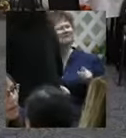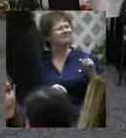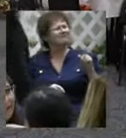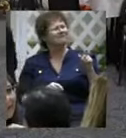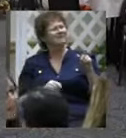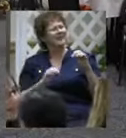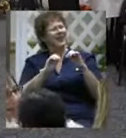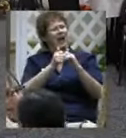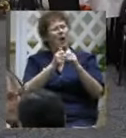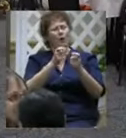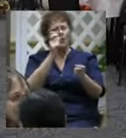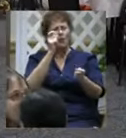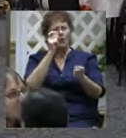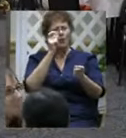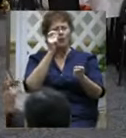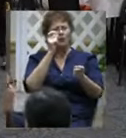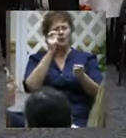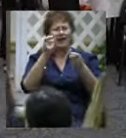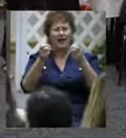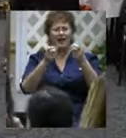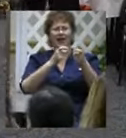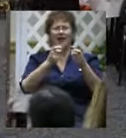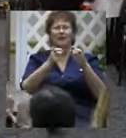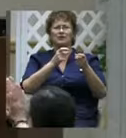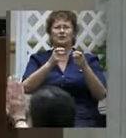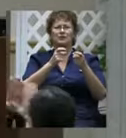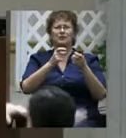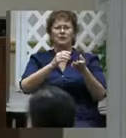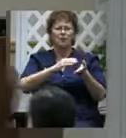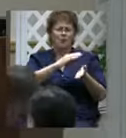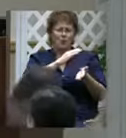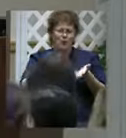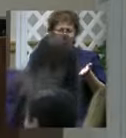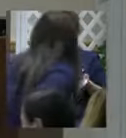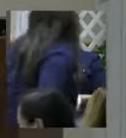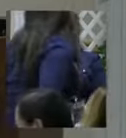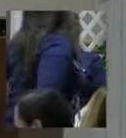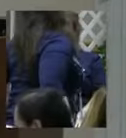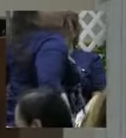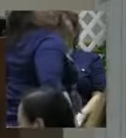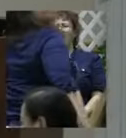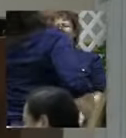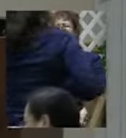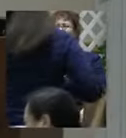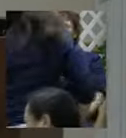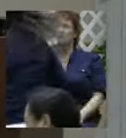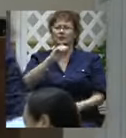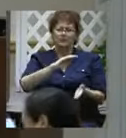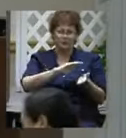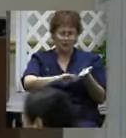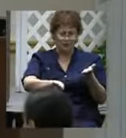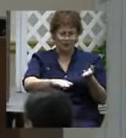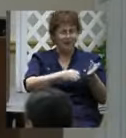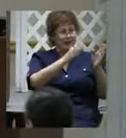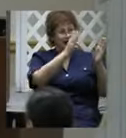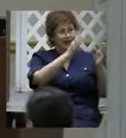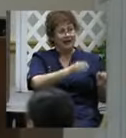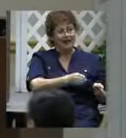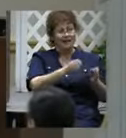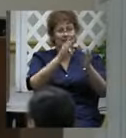the translation of waivers, and are these uniform? And how do you handle translation of individual